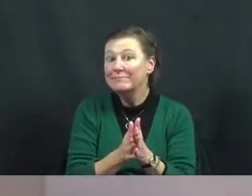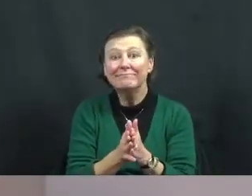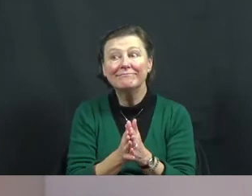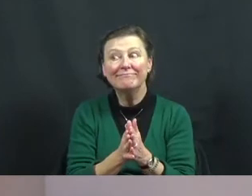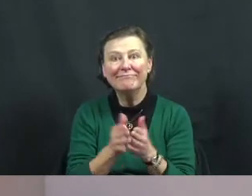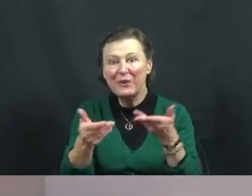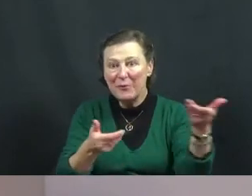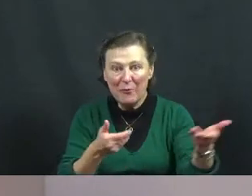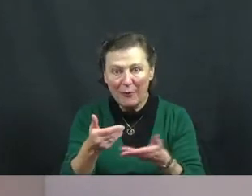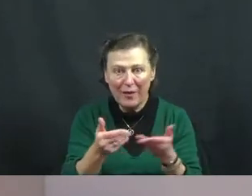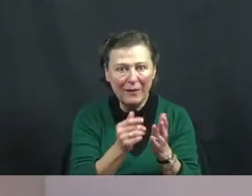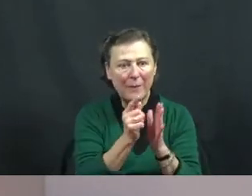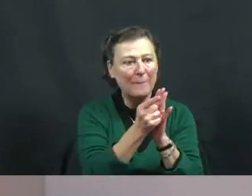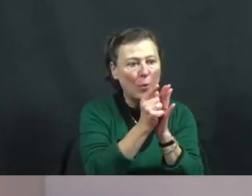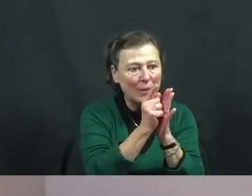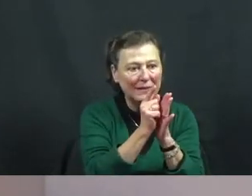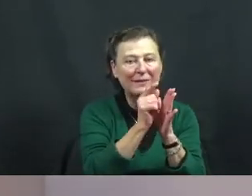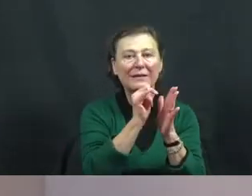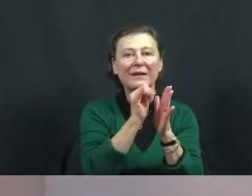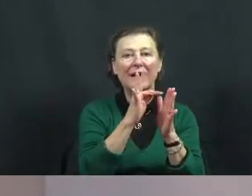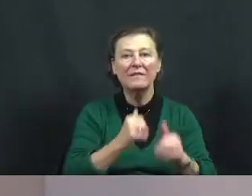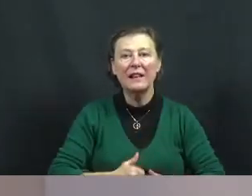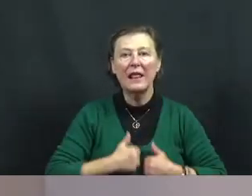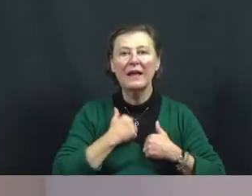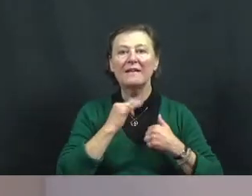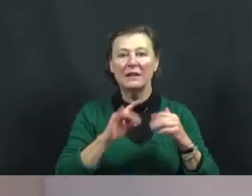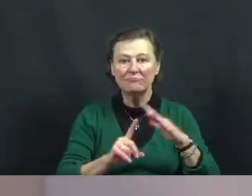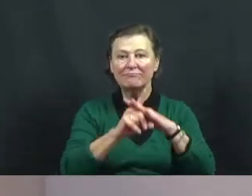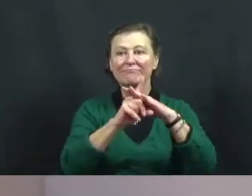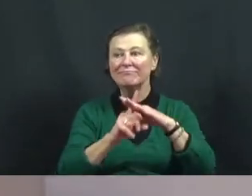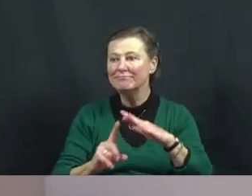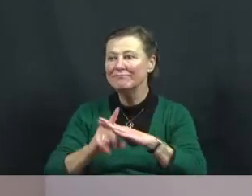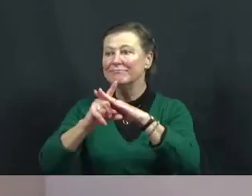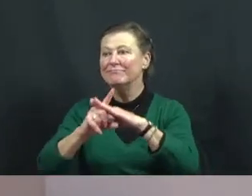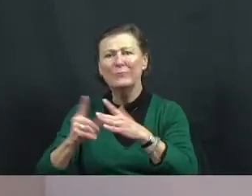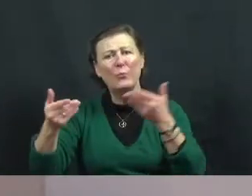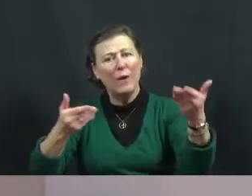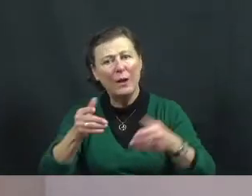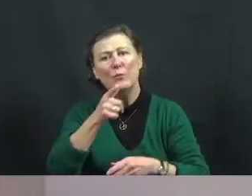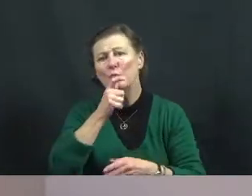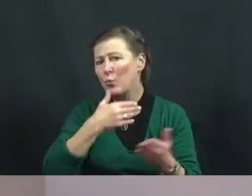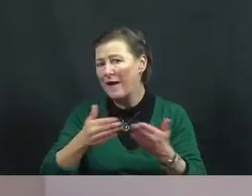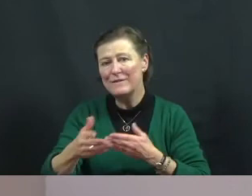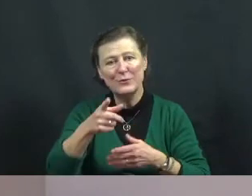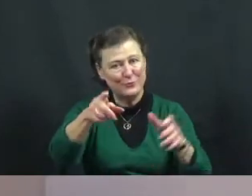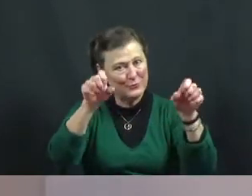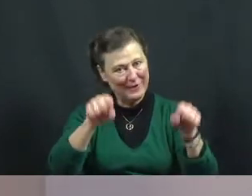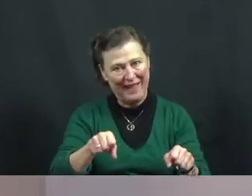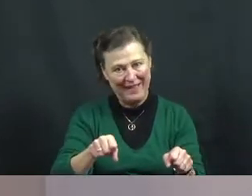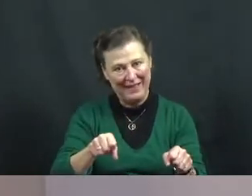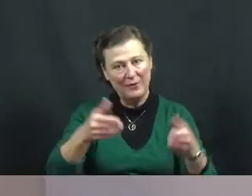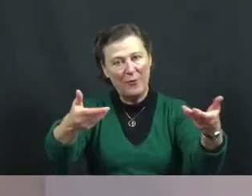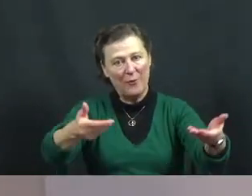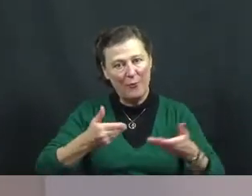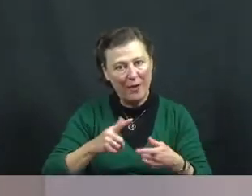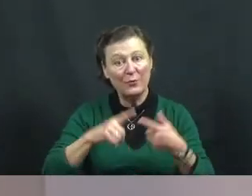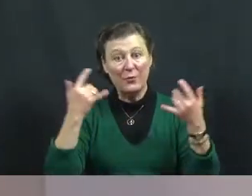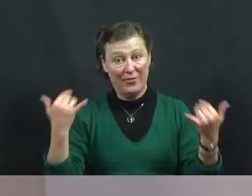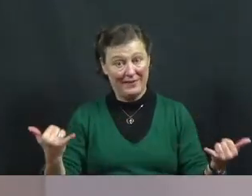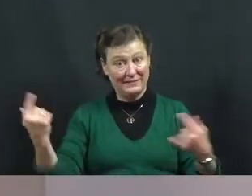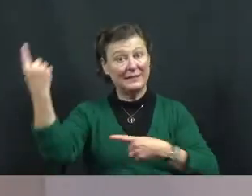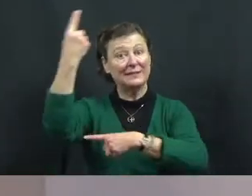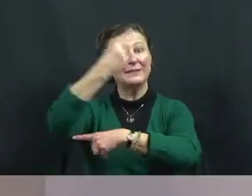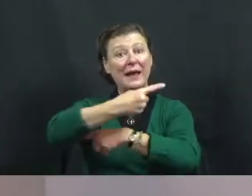to welcome the moments of life as they arise. Welcome whoever you can. Welcome to this day.